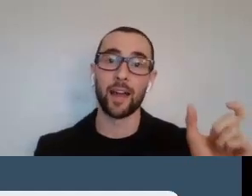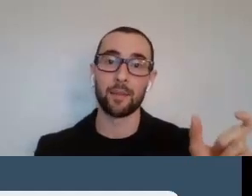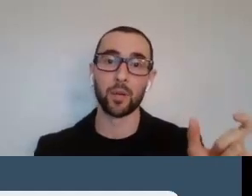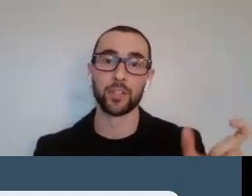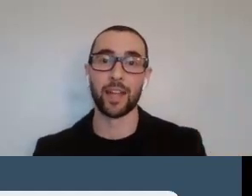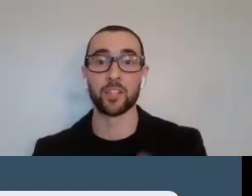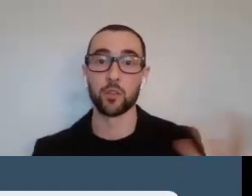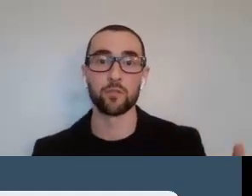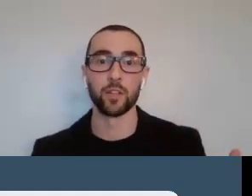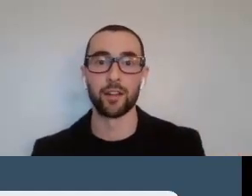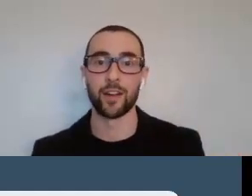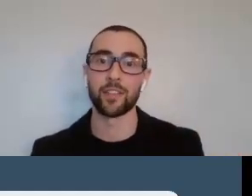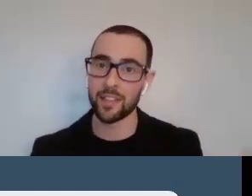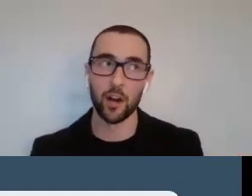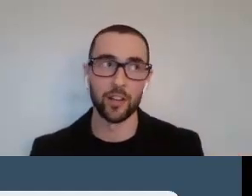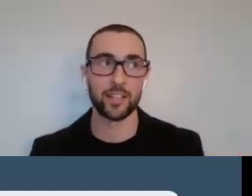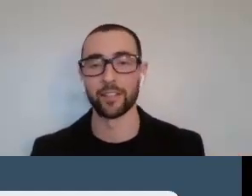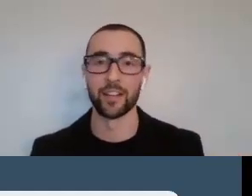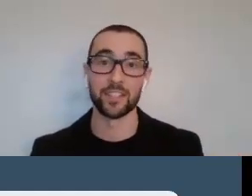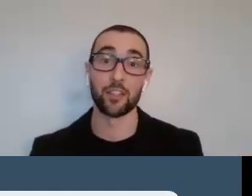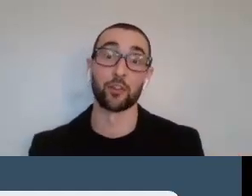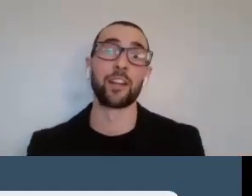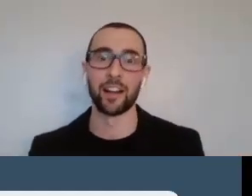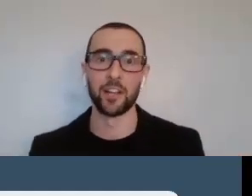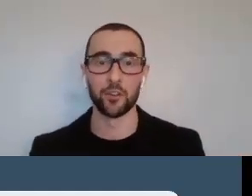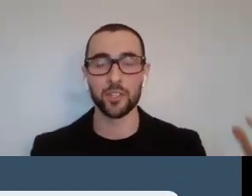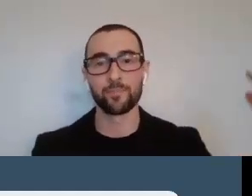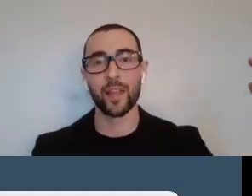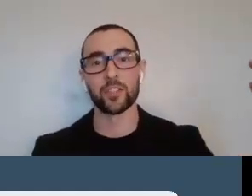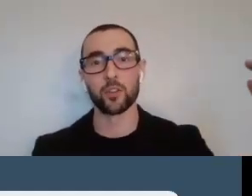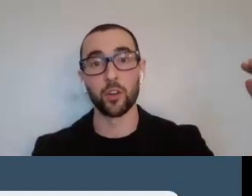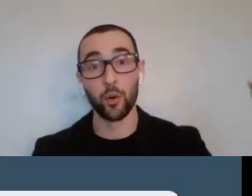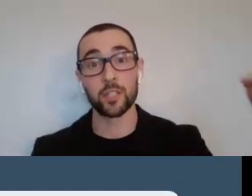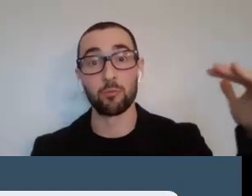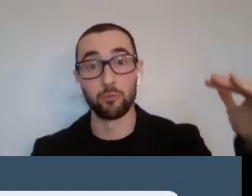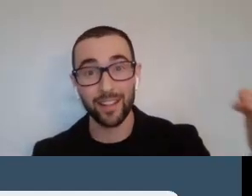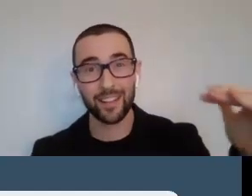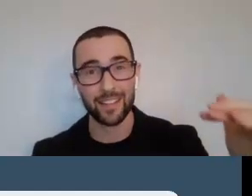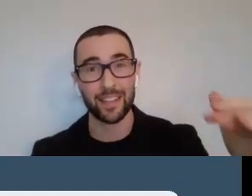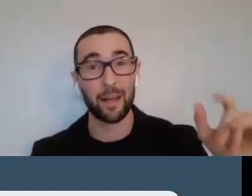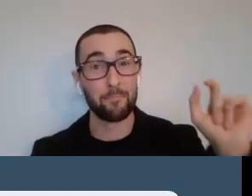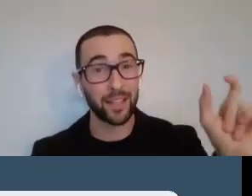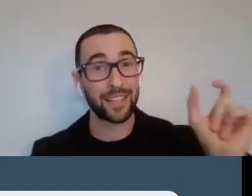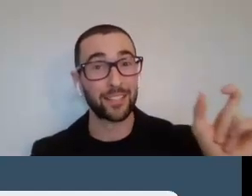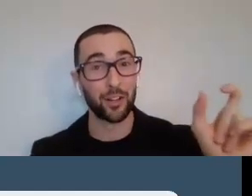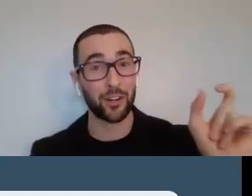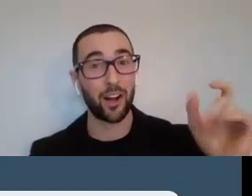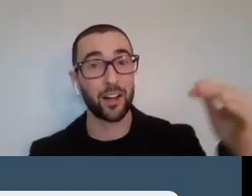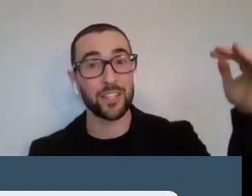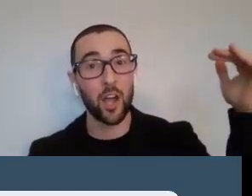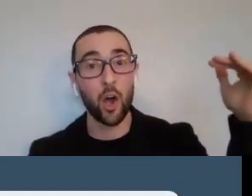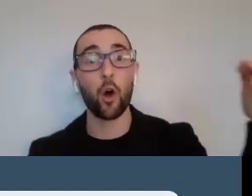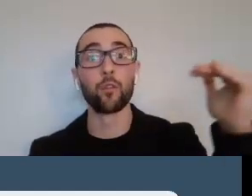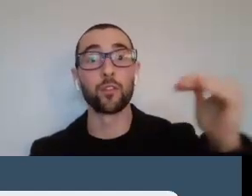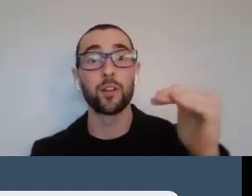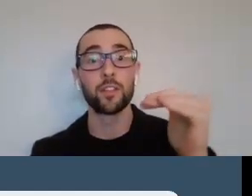And that building has a useful life. I think the IRS guidelines say 39 years. And so you're going to be recognizing that $1 million